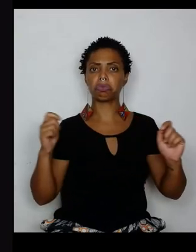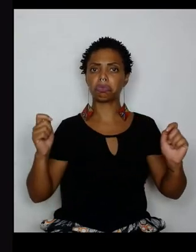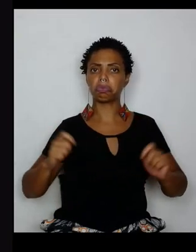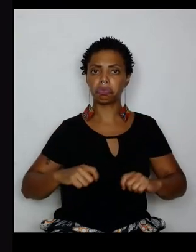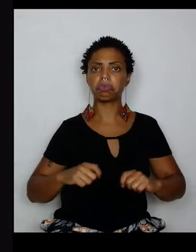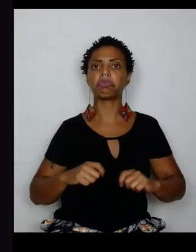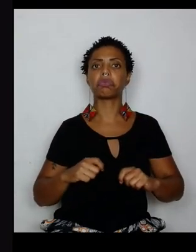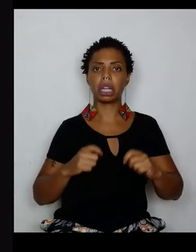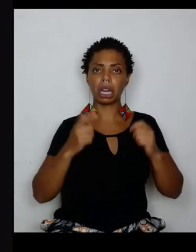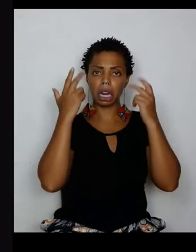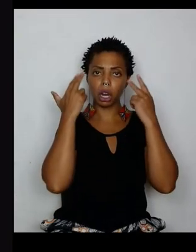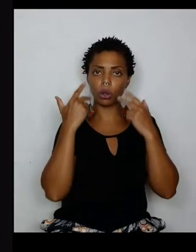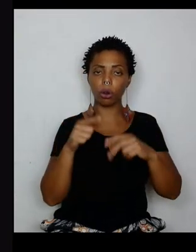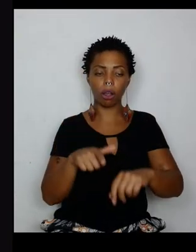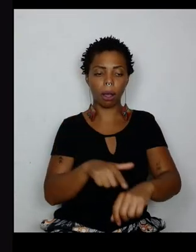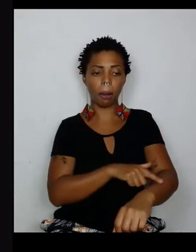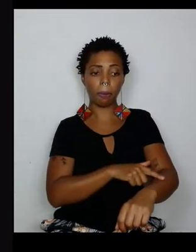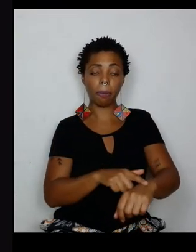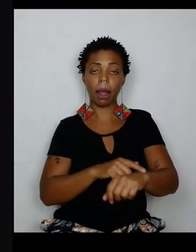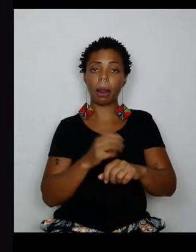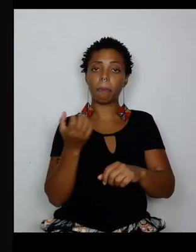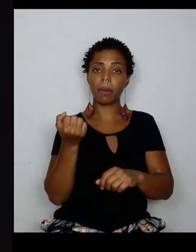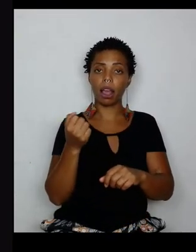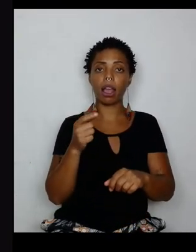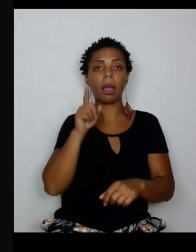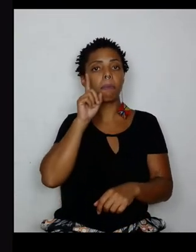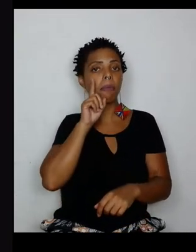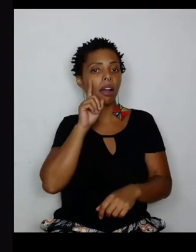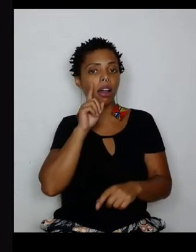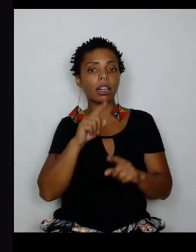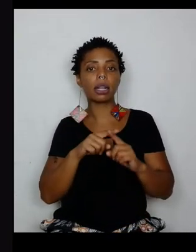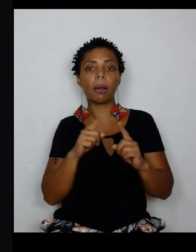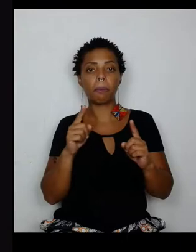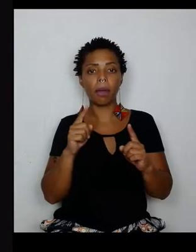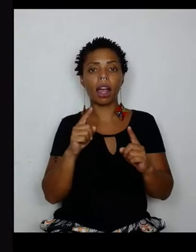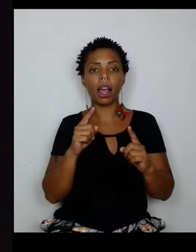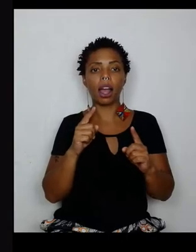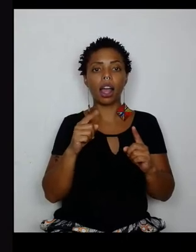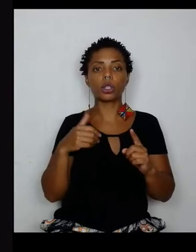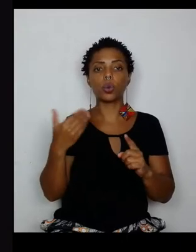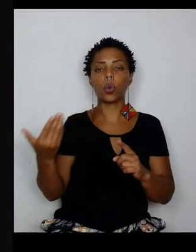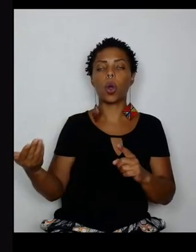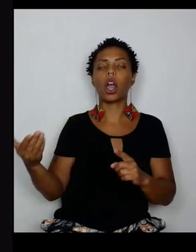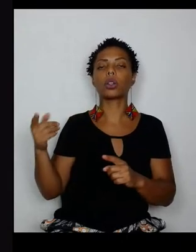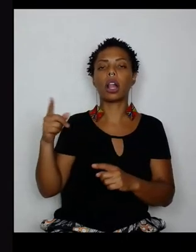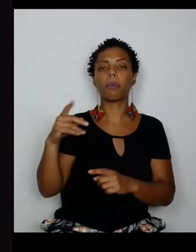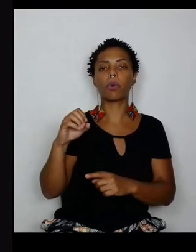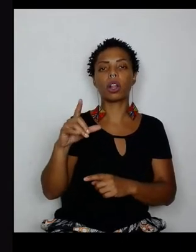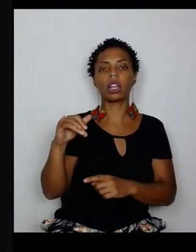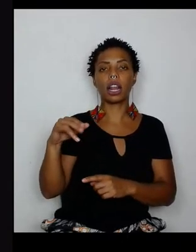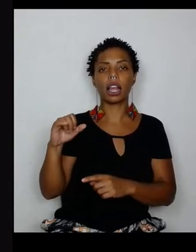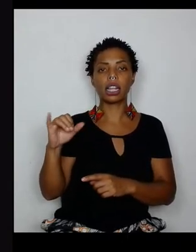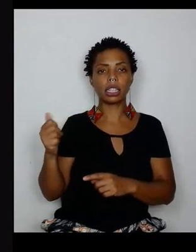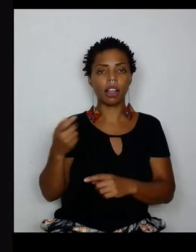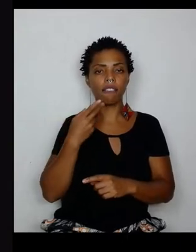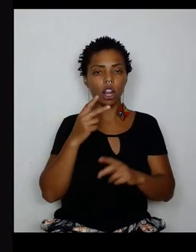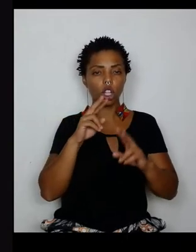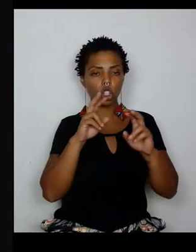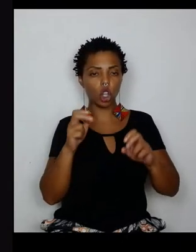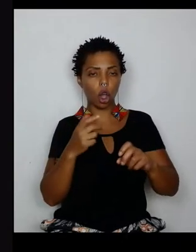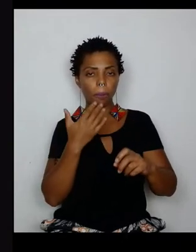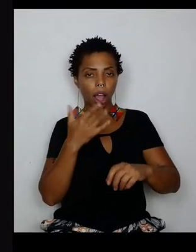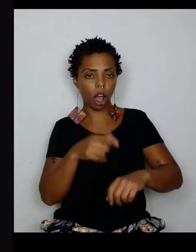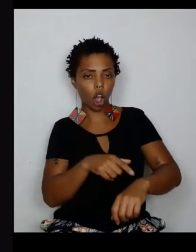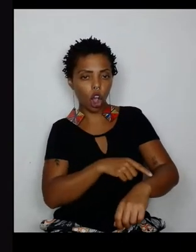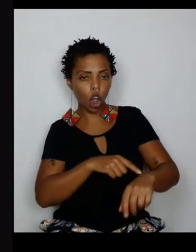can observe that once in polynesia the nuances of skin color were largely ignored here for example i